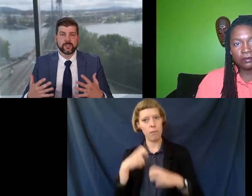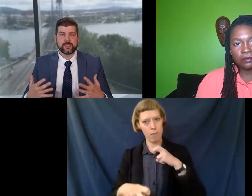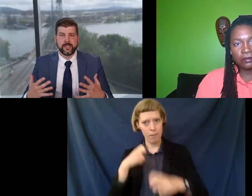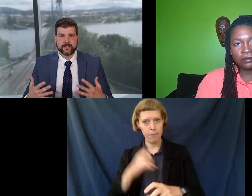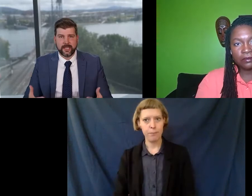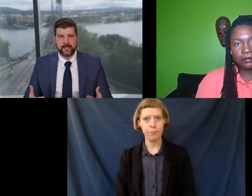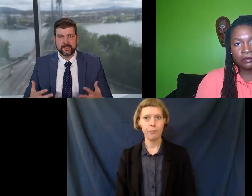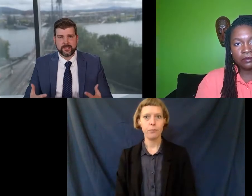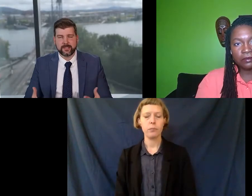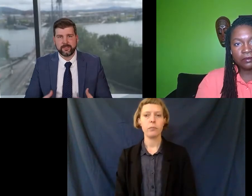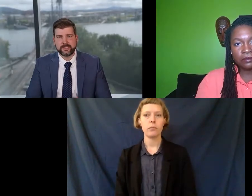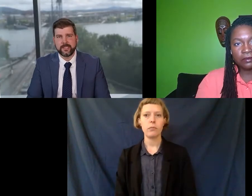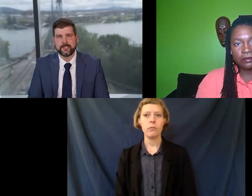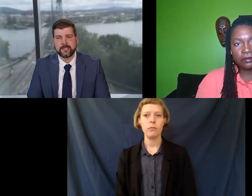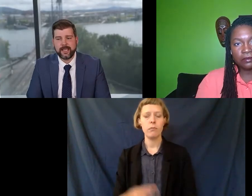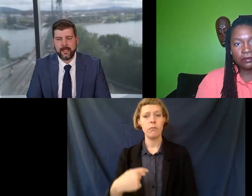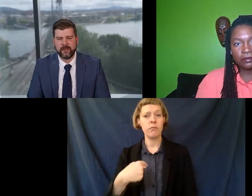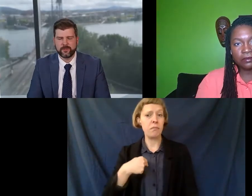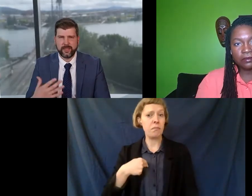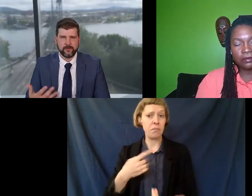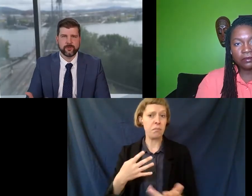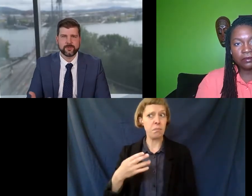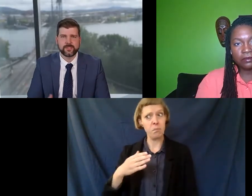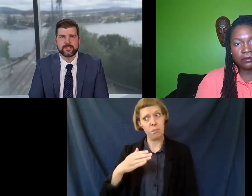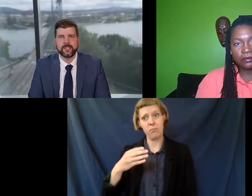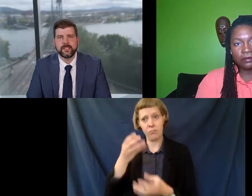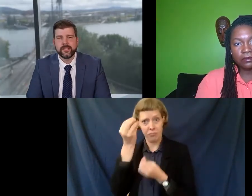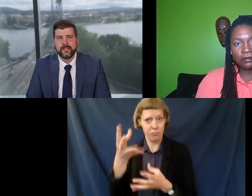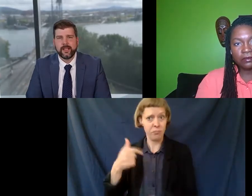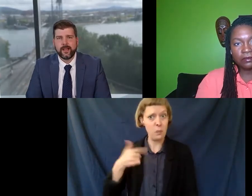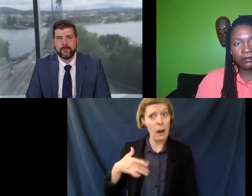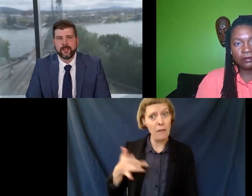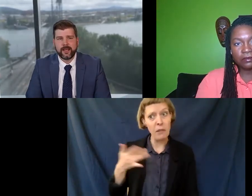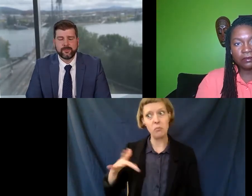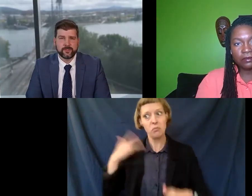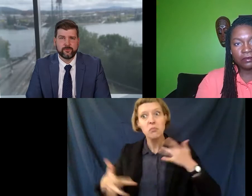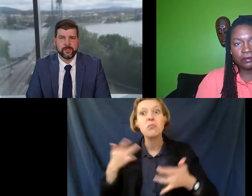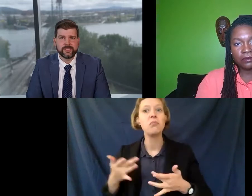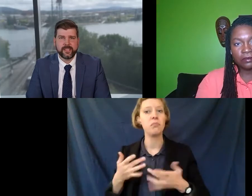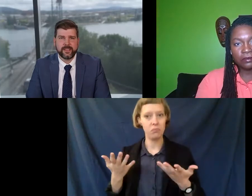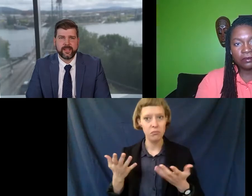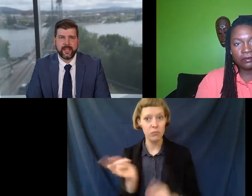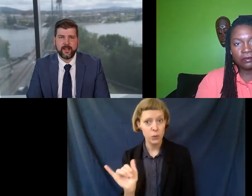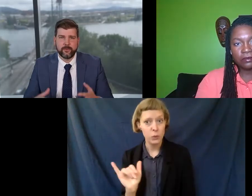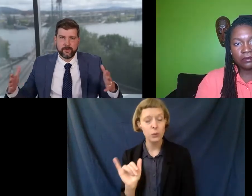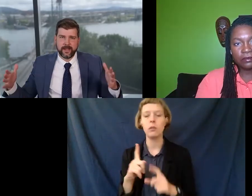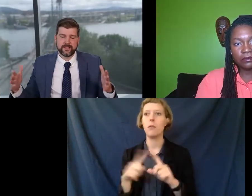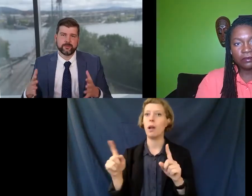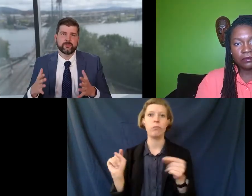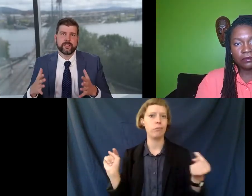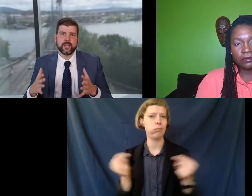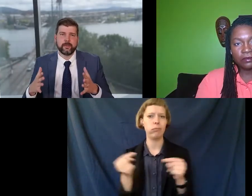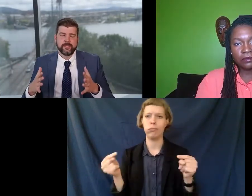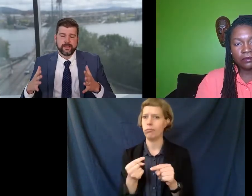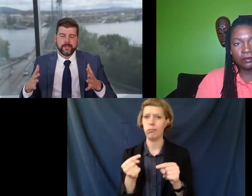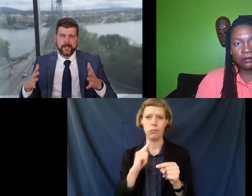of course, exciting to see some of these things happen. It was painful to see a lot of this voiced. And then I remember as it